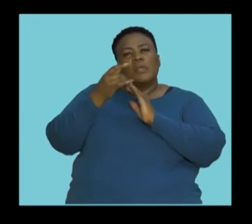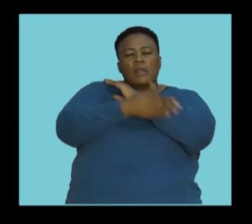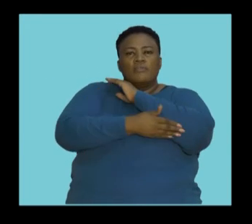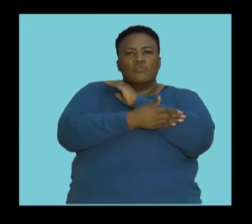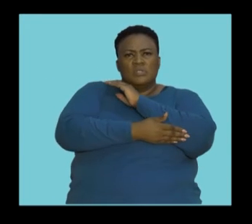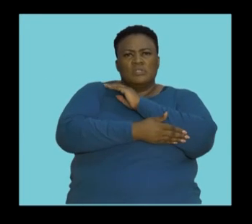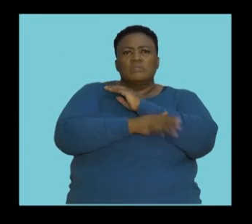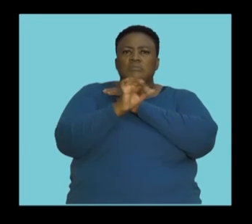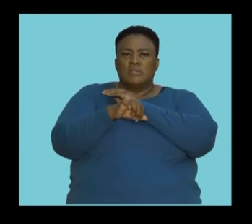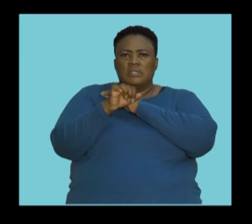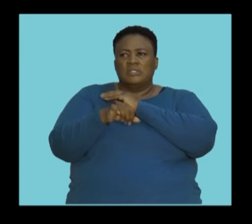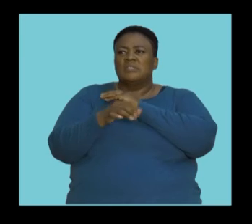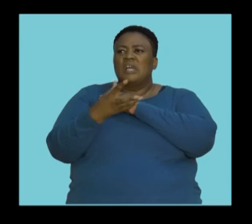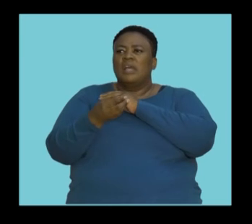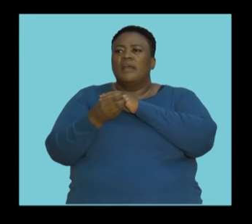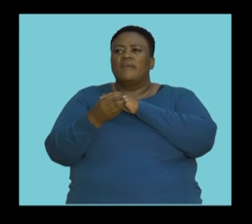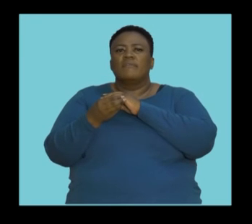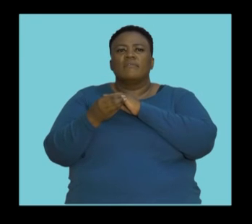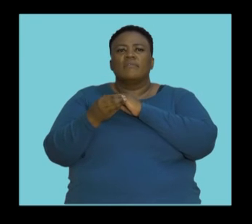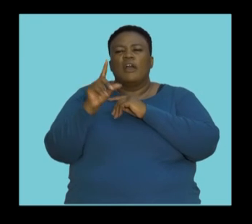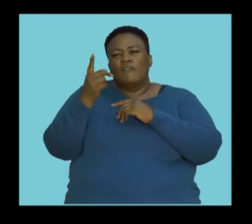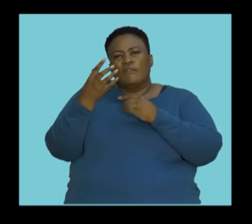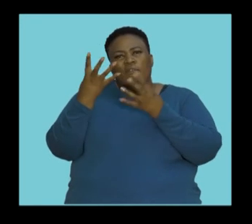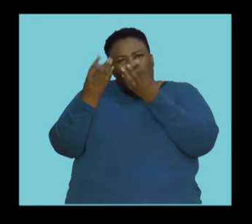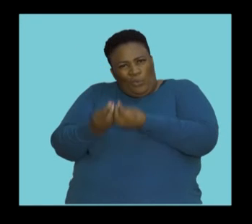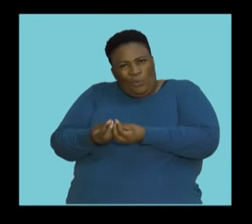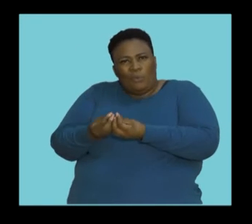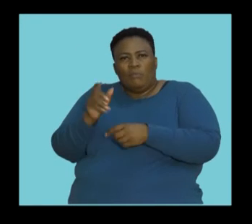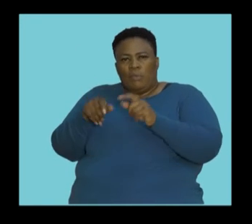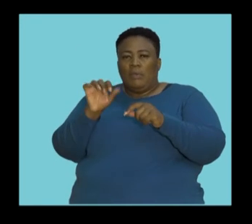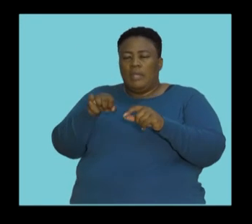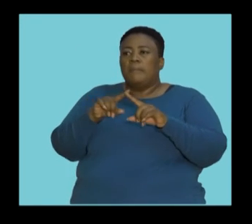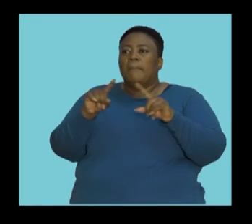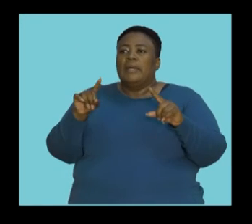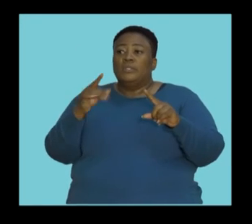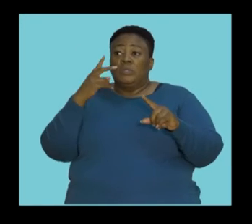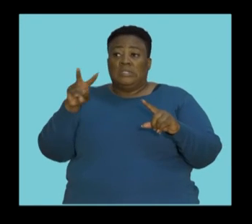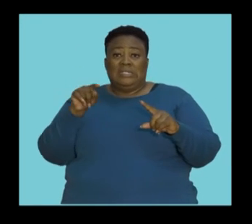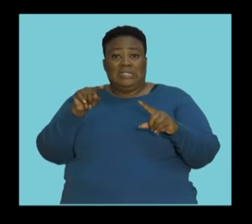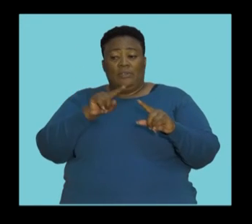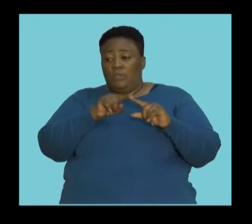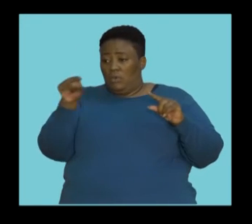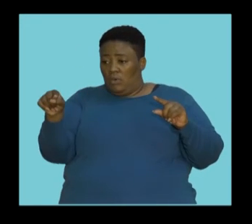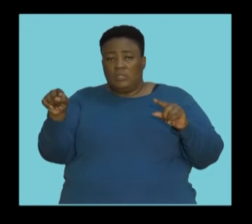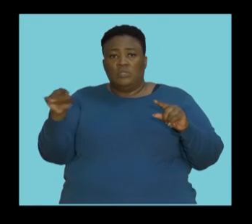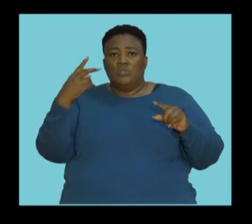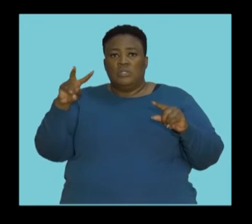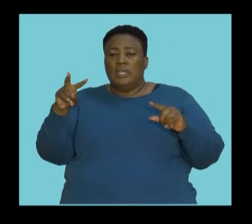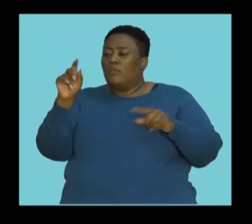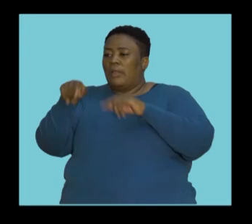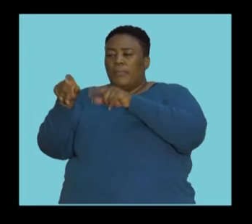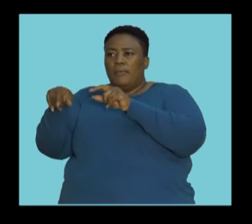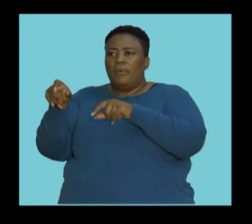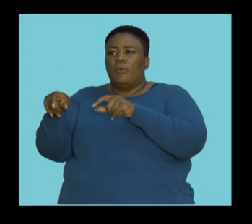countries, although they have a significantly smaller, we also see that across, in terms of by the